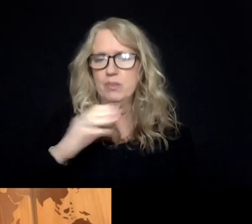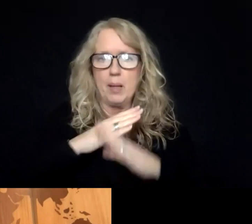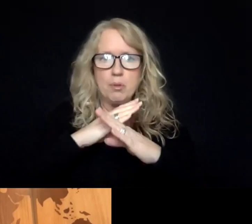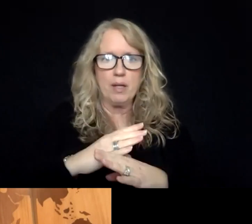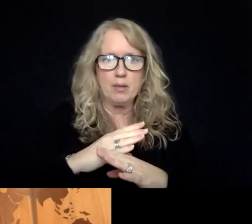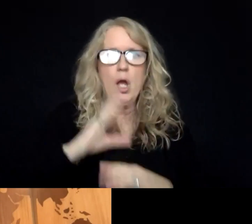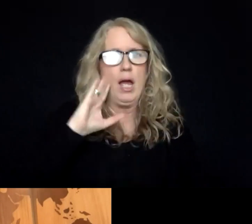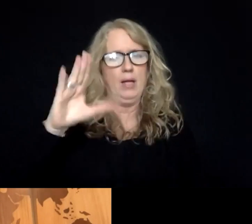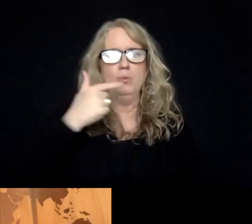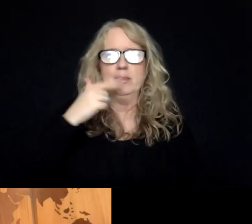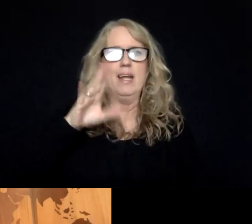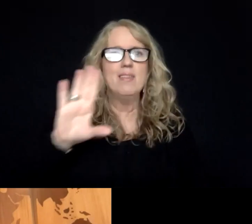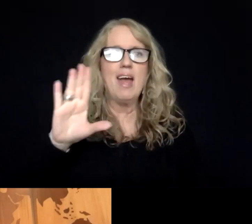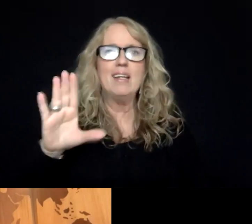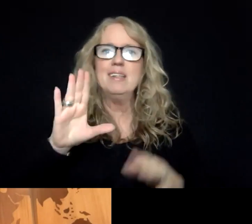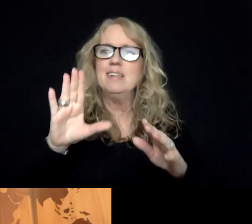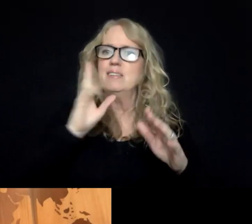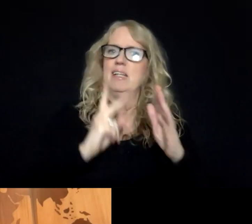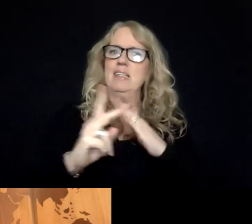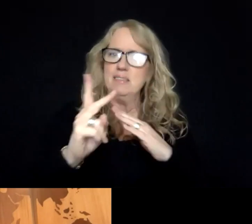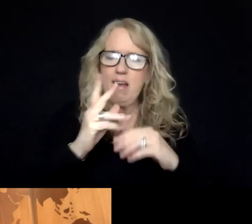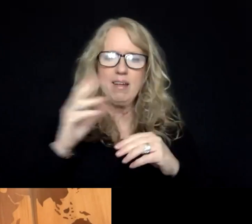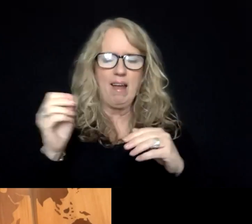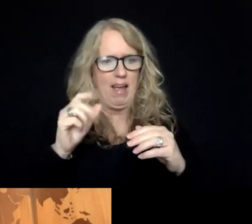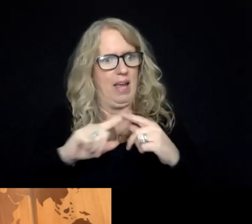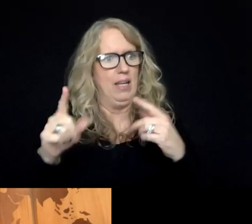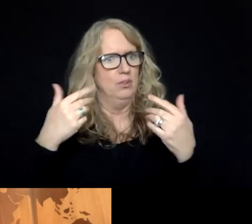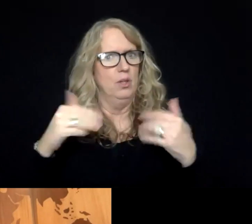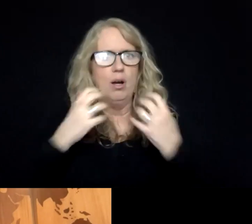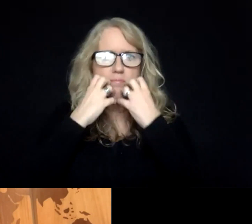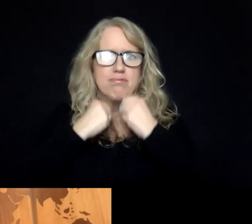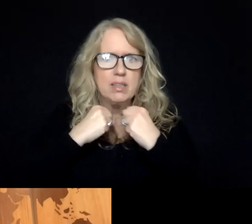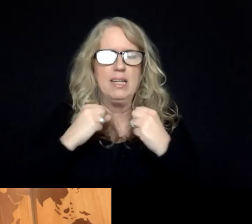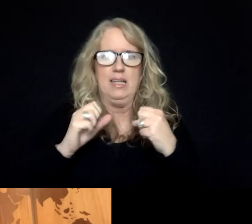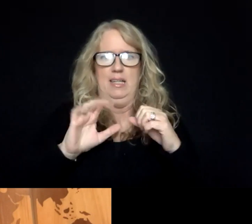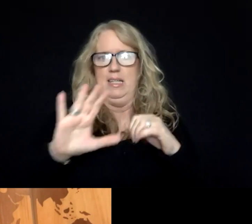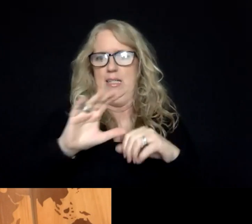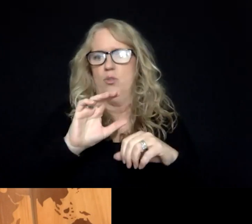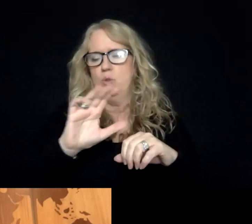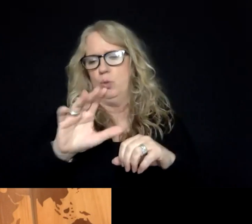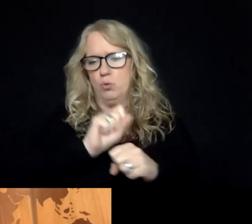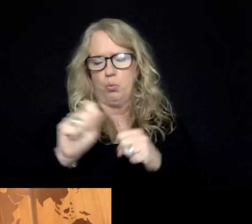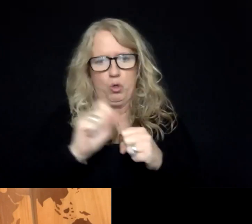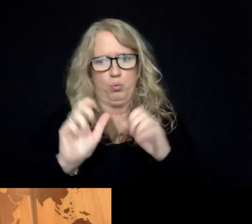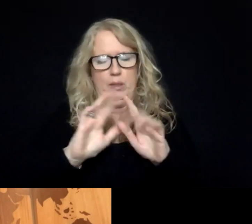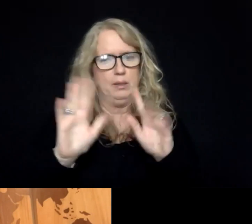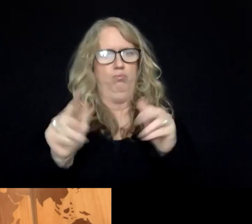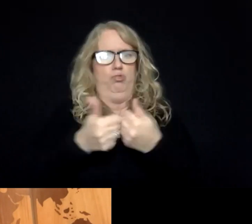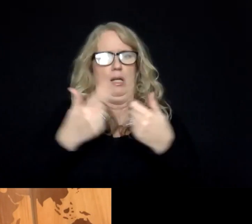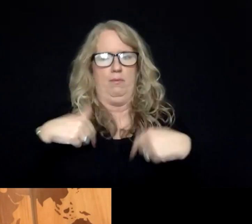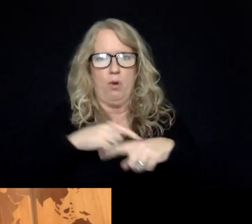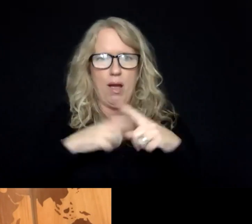would argue that Dr. Sapolsky's insights can and are indispensable. His work challenges us to transcend